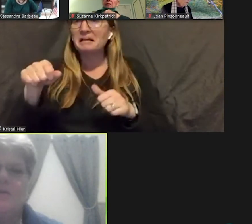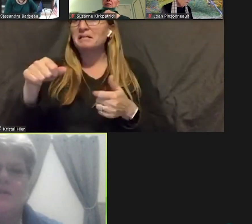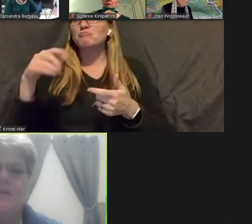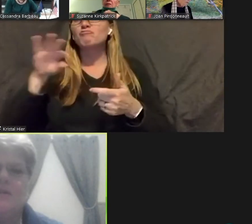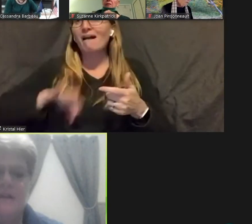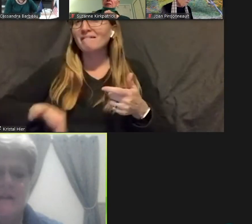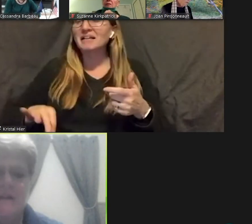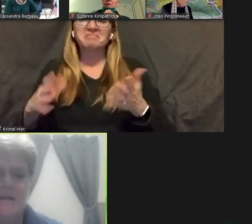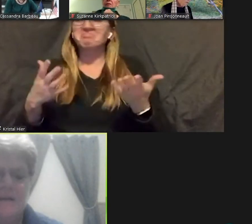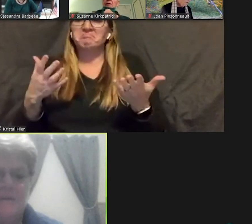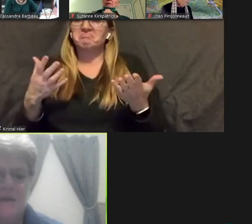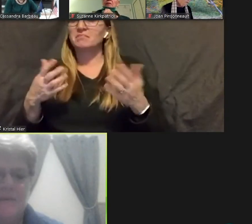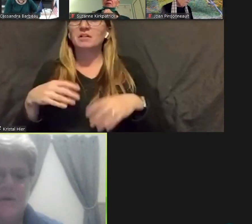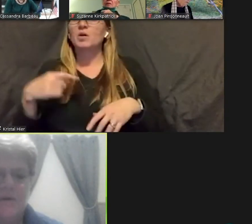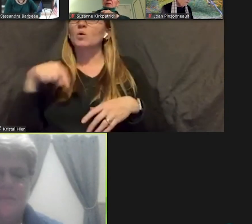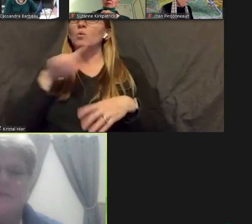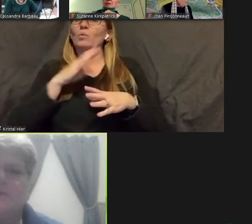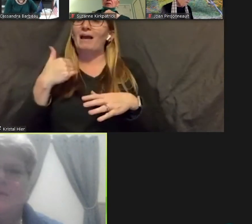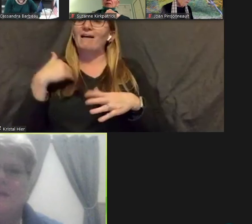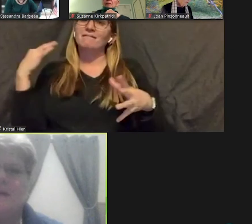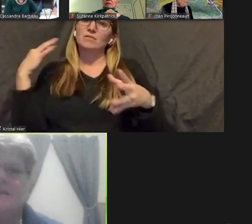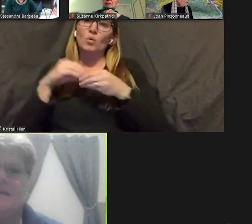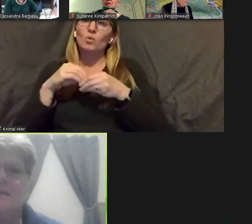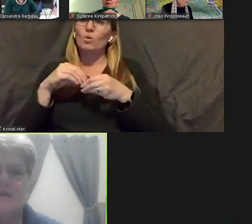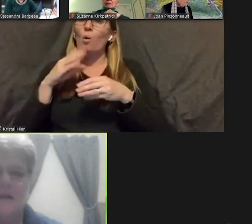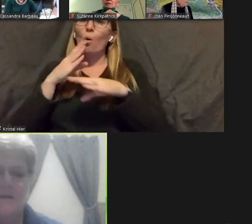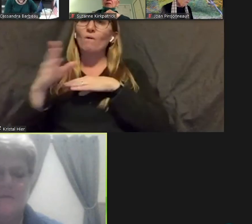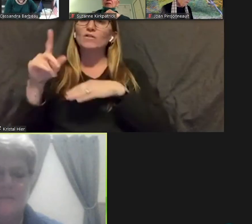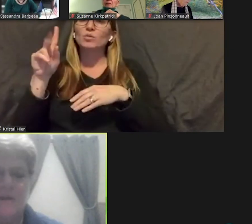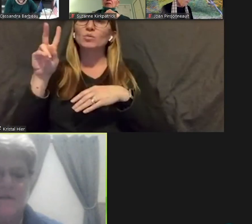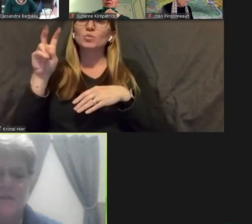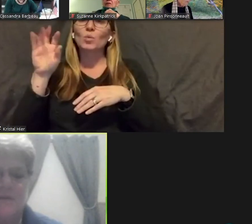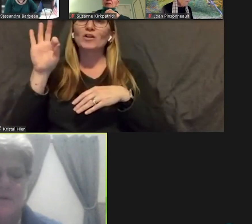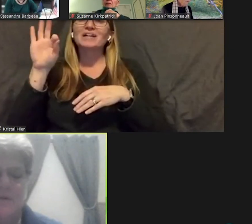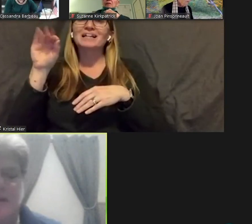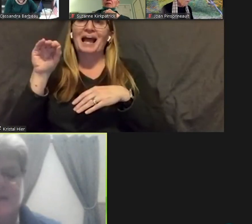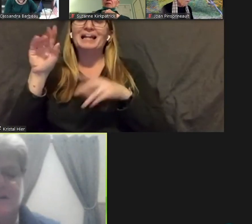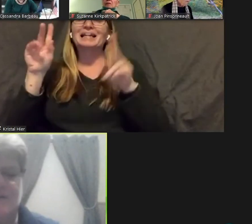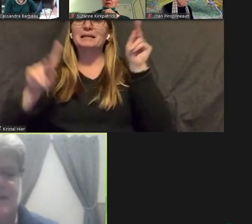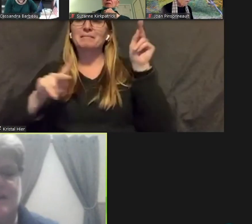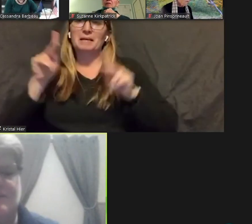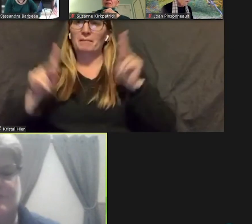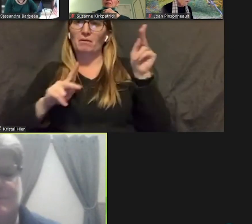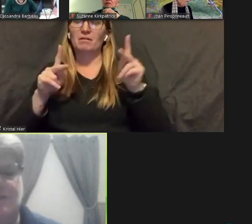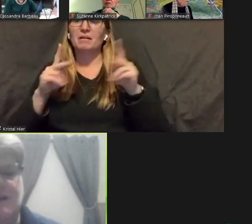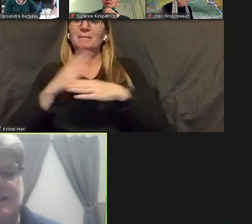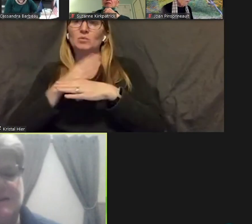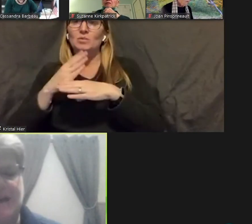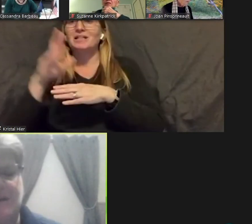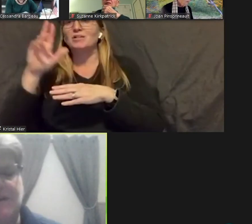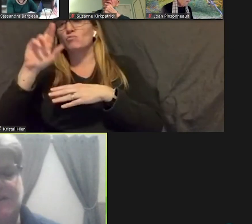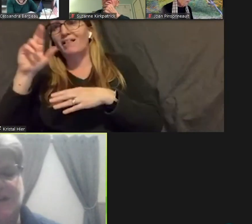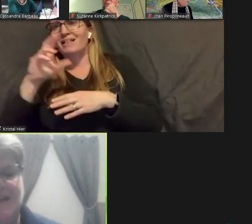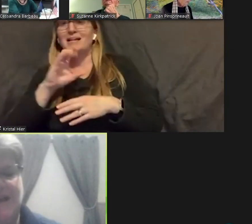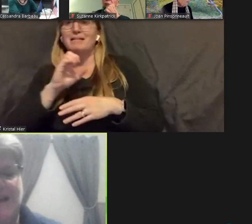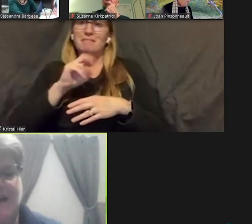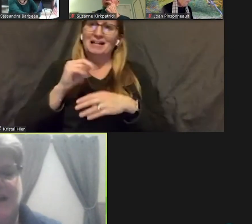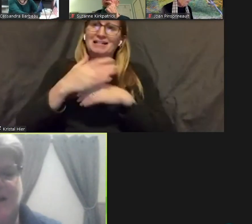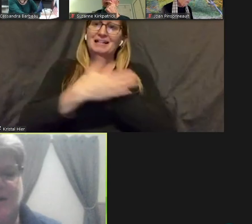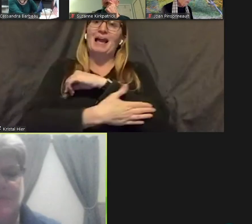over 290 people between Bennington and Manchester, or Bennington and Rutland